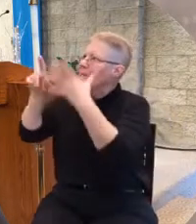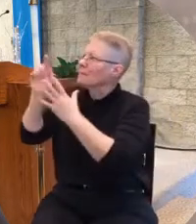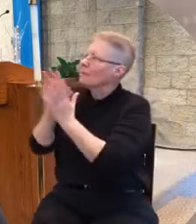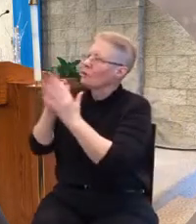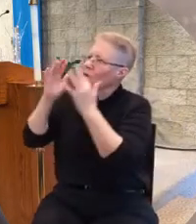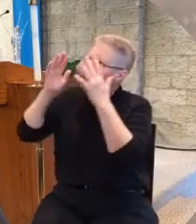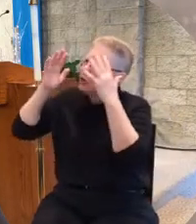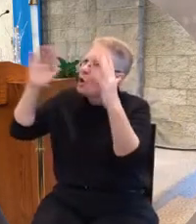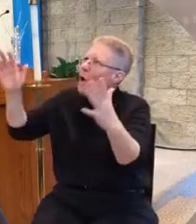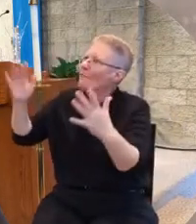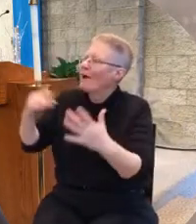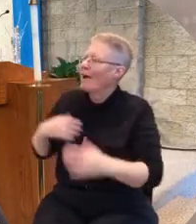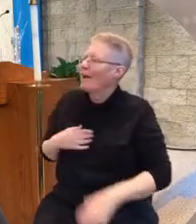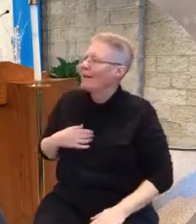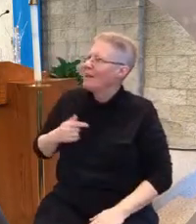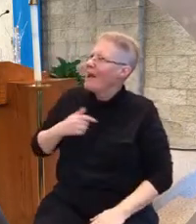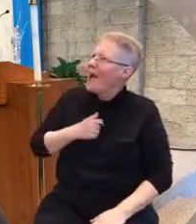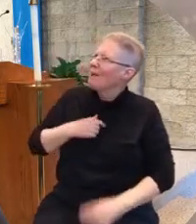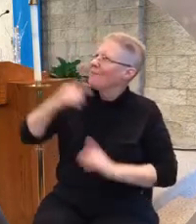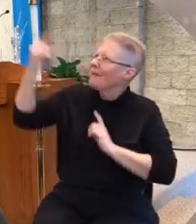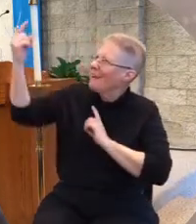you are so showing off right now.